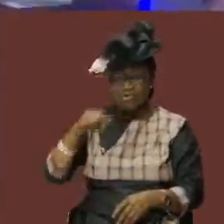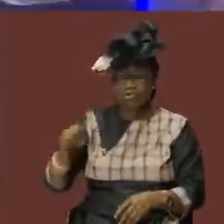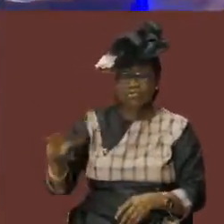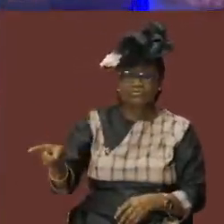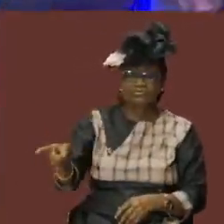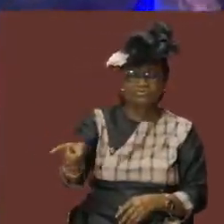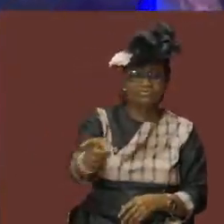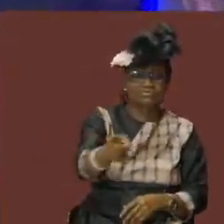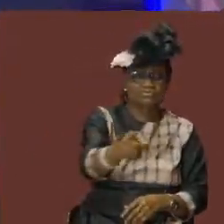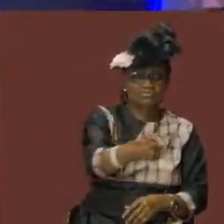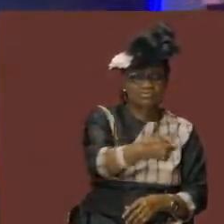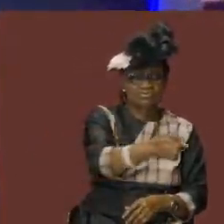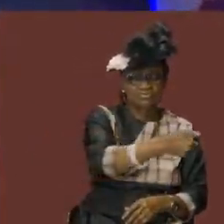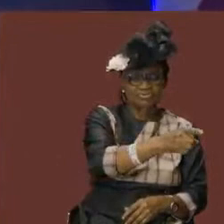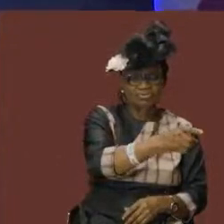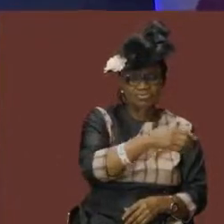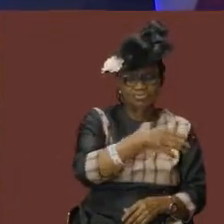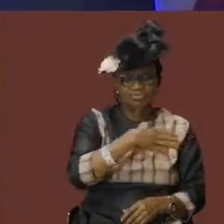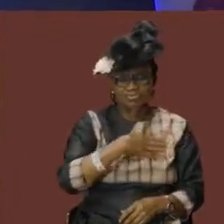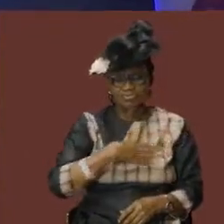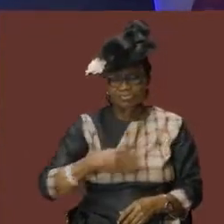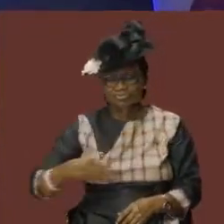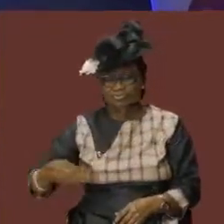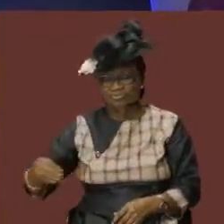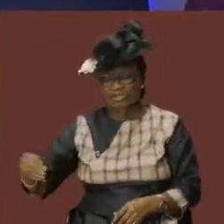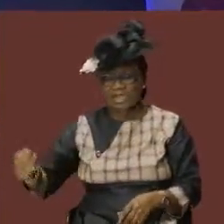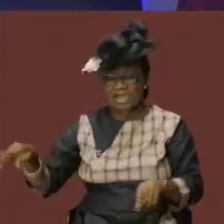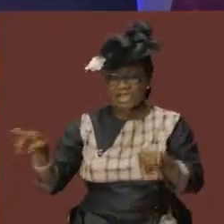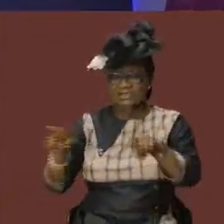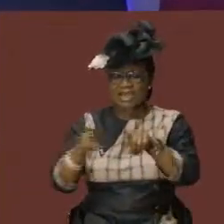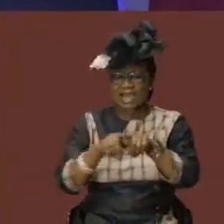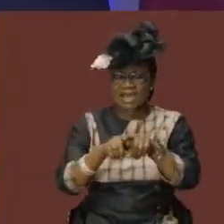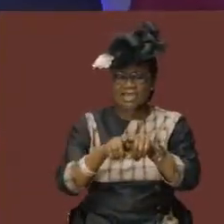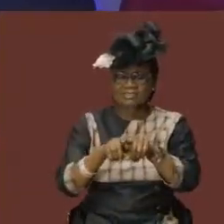broken for you. And as you eat,